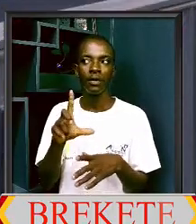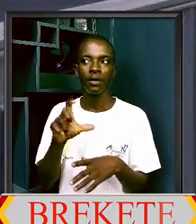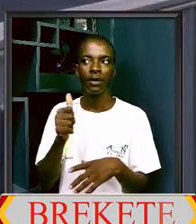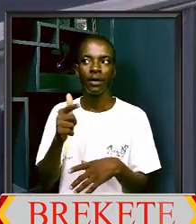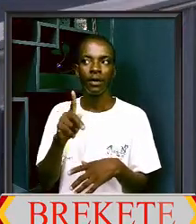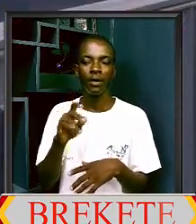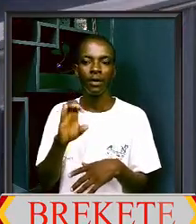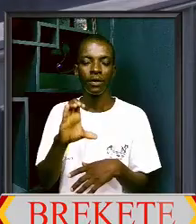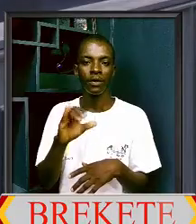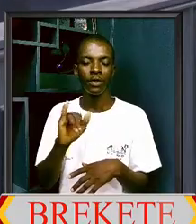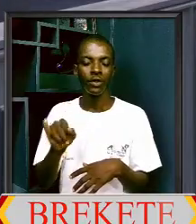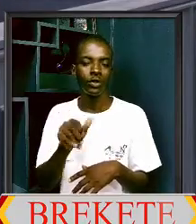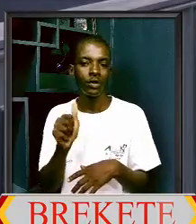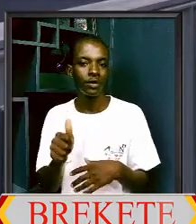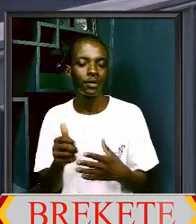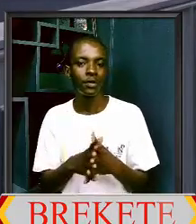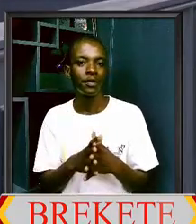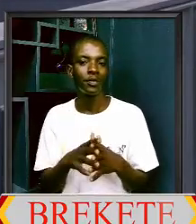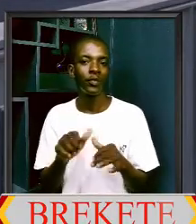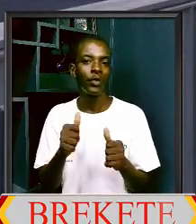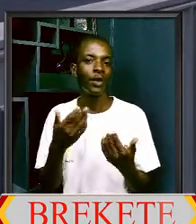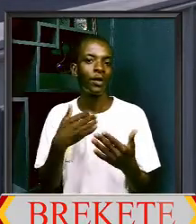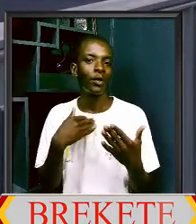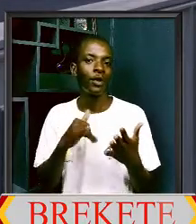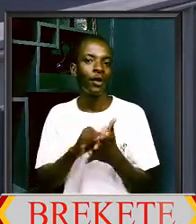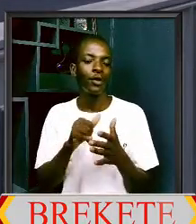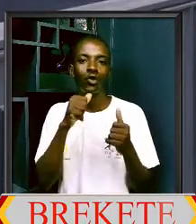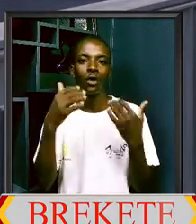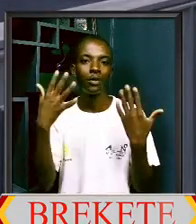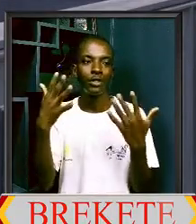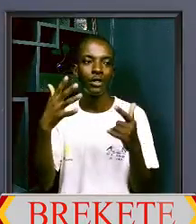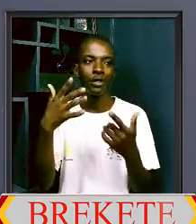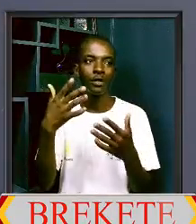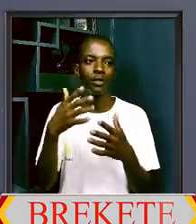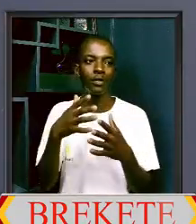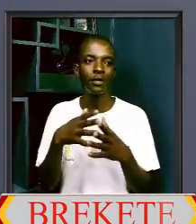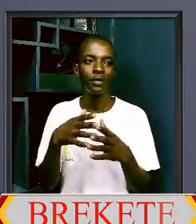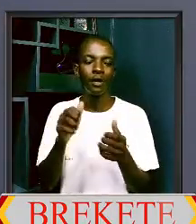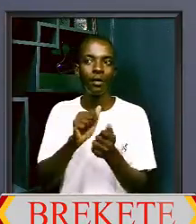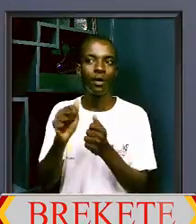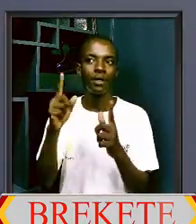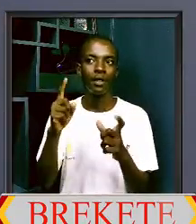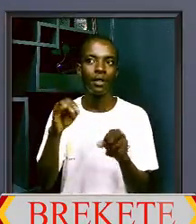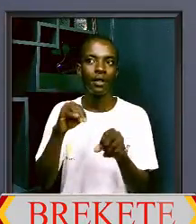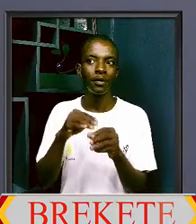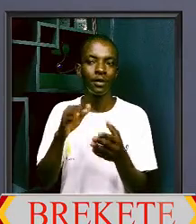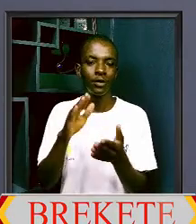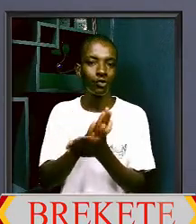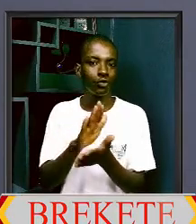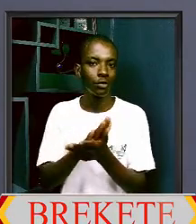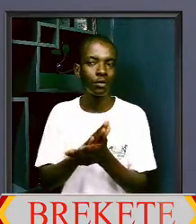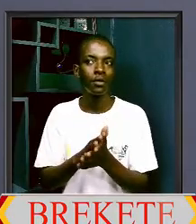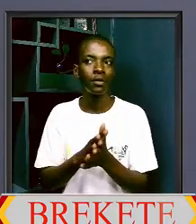Lo appreciate now anybody pass exam for